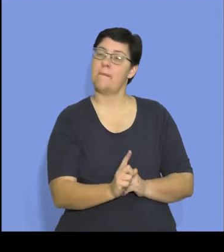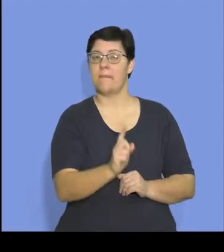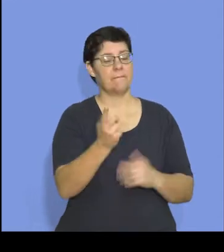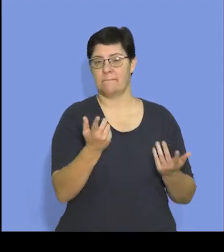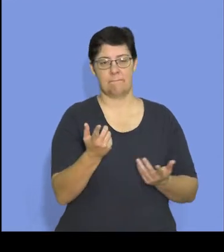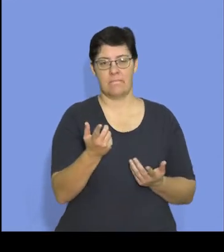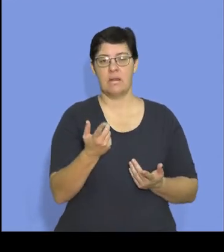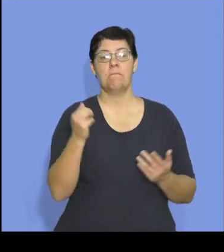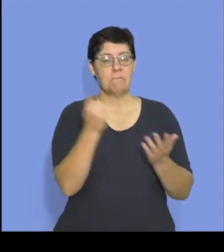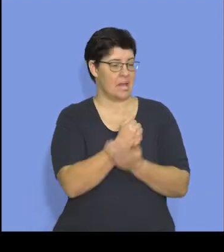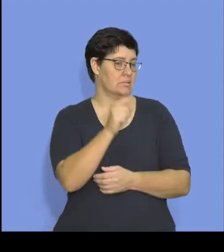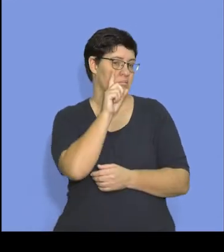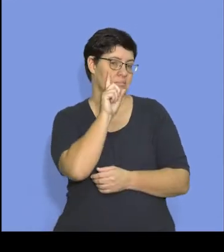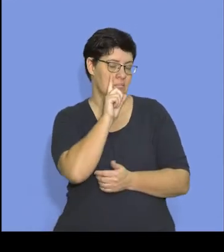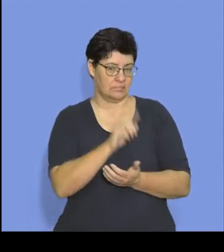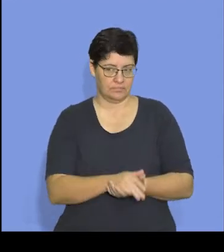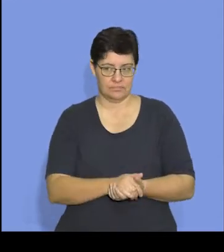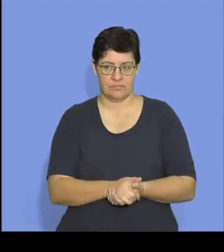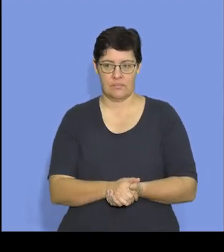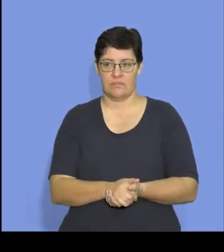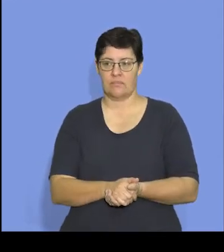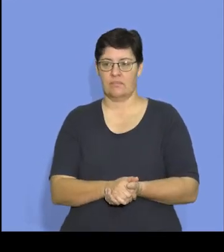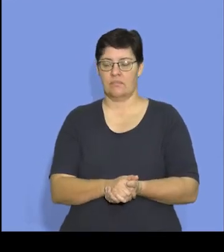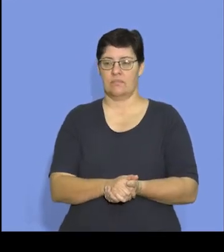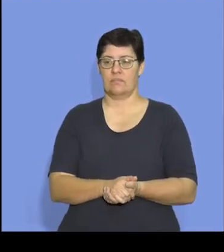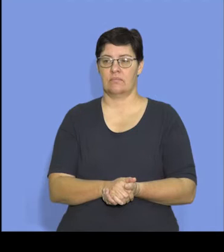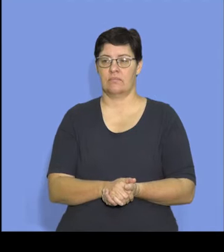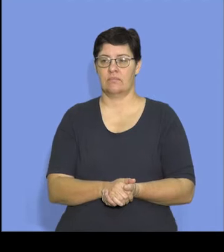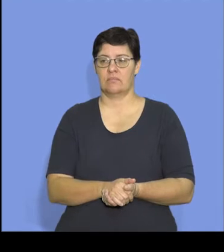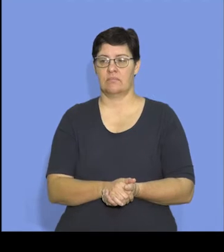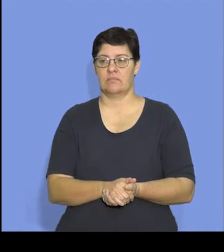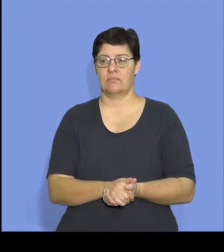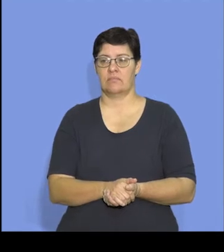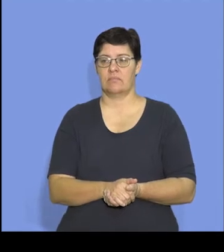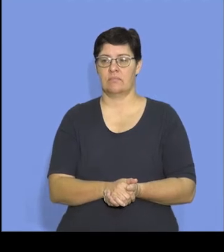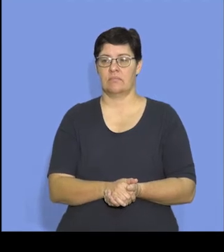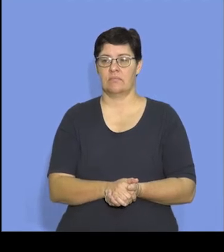going to have to see. Right. Initial velocity was